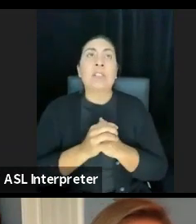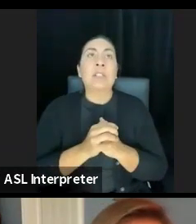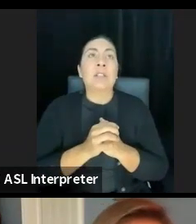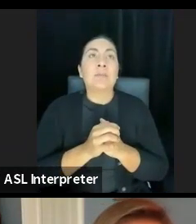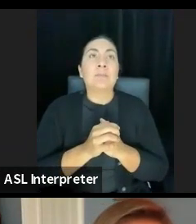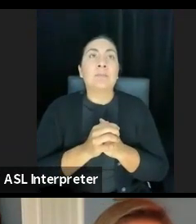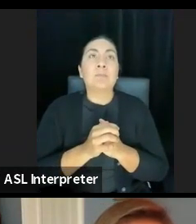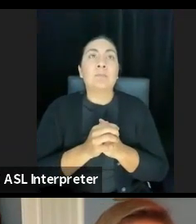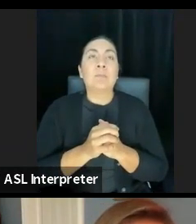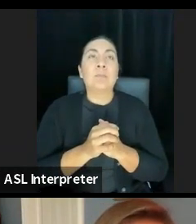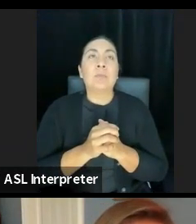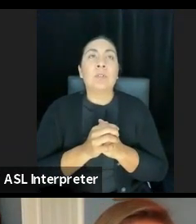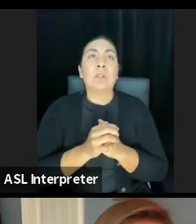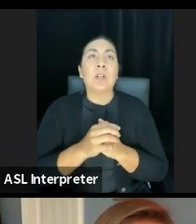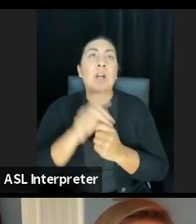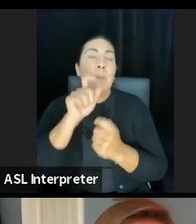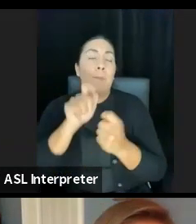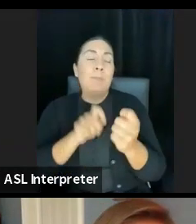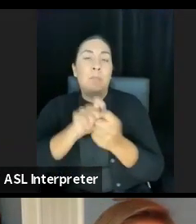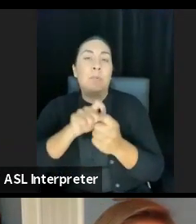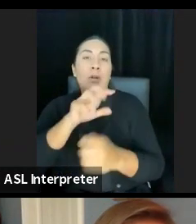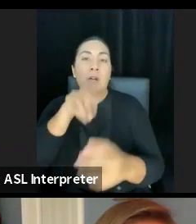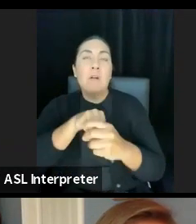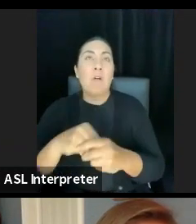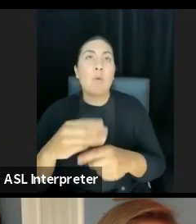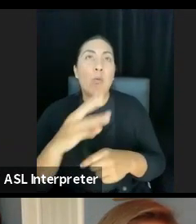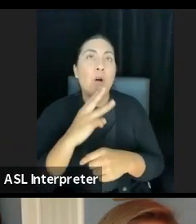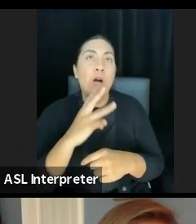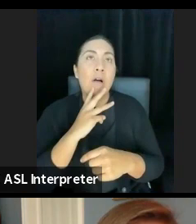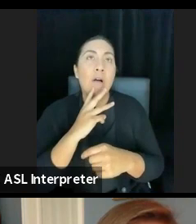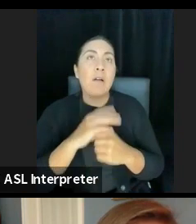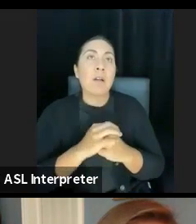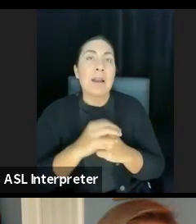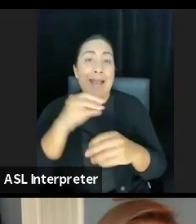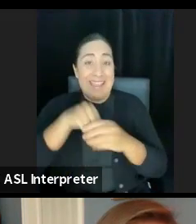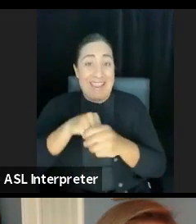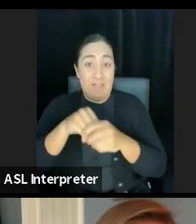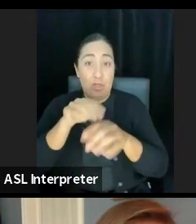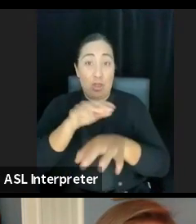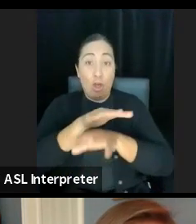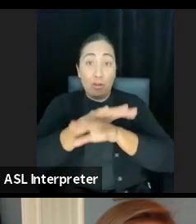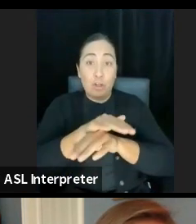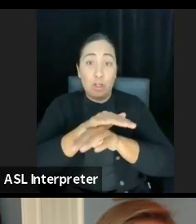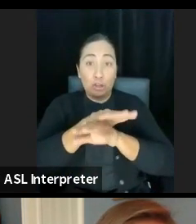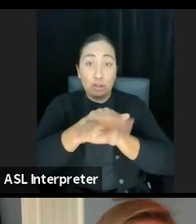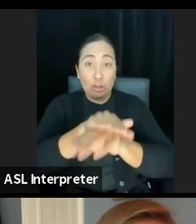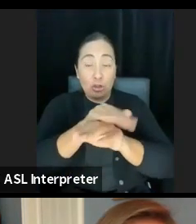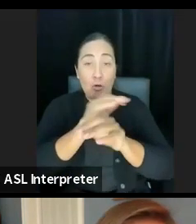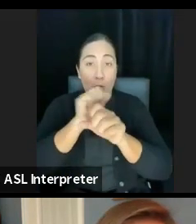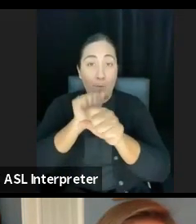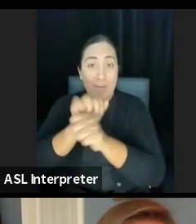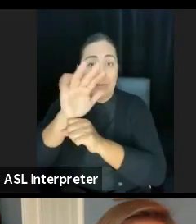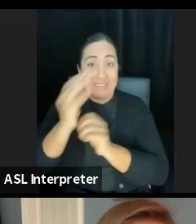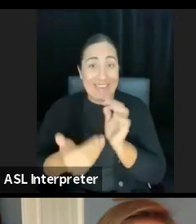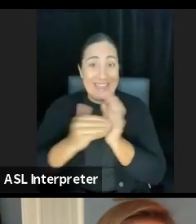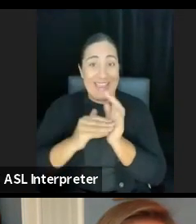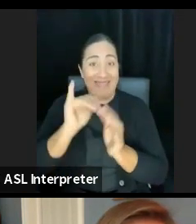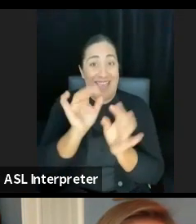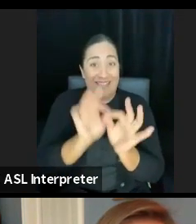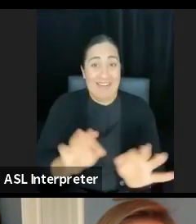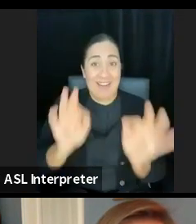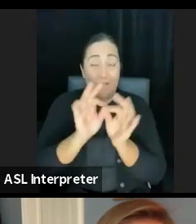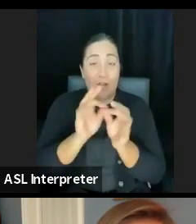ban fracking in the Turtle Mountains. And of course, that's a significant way that the oil